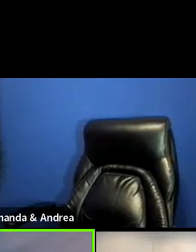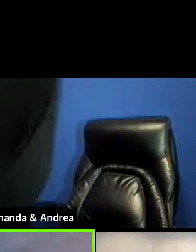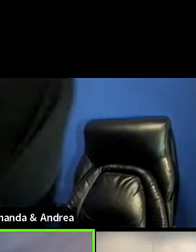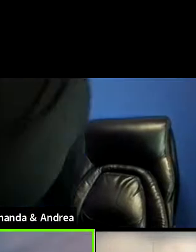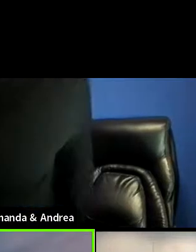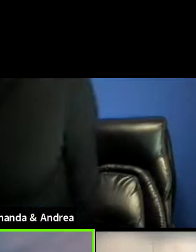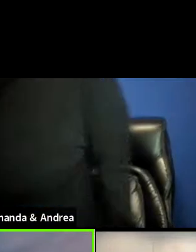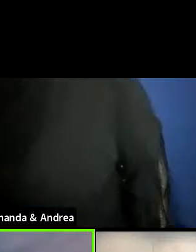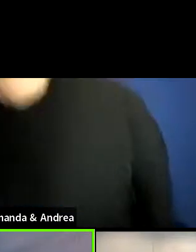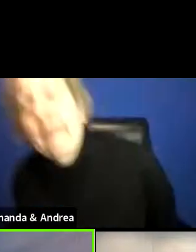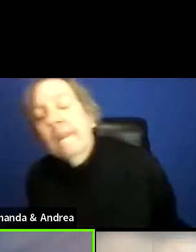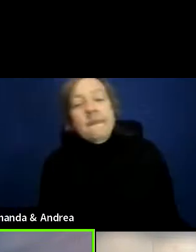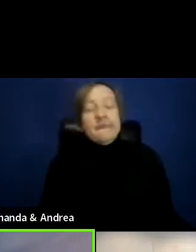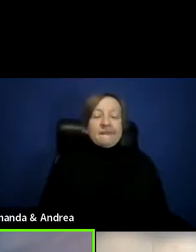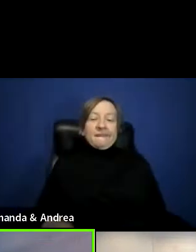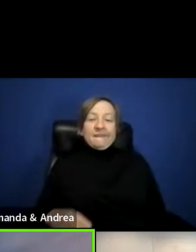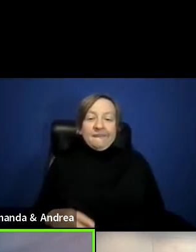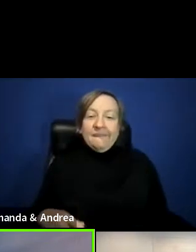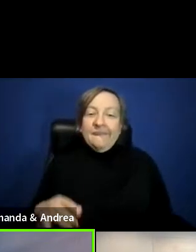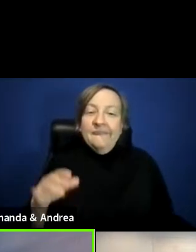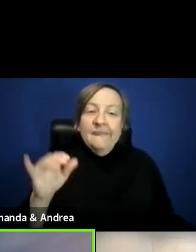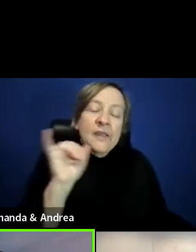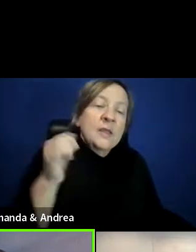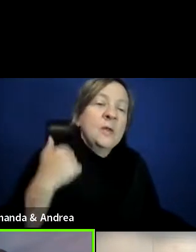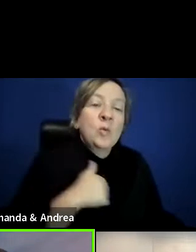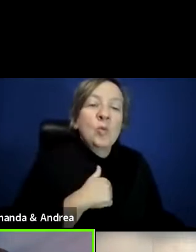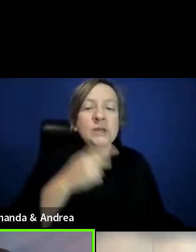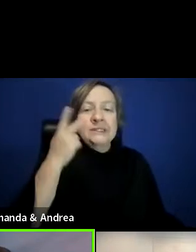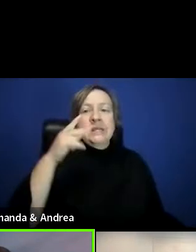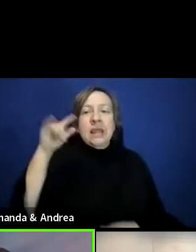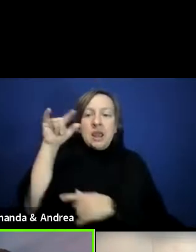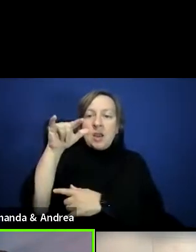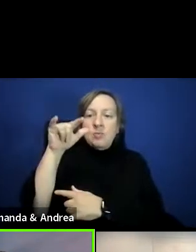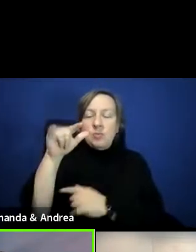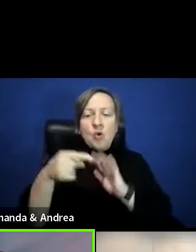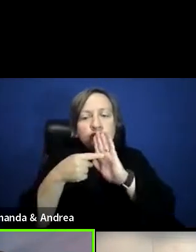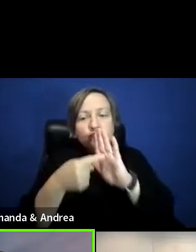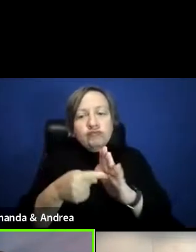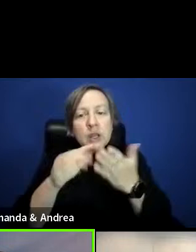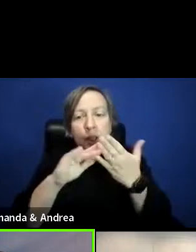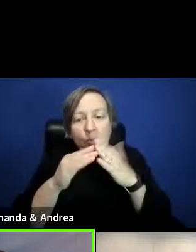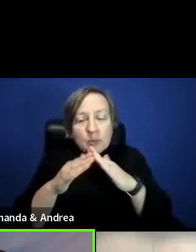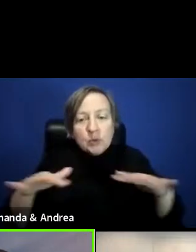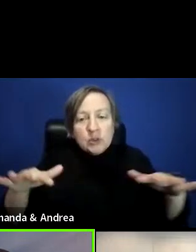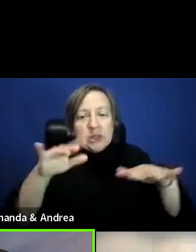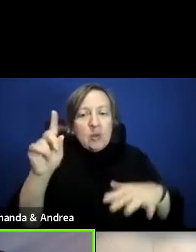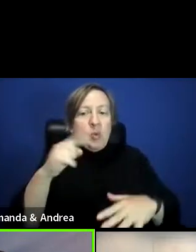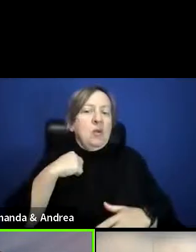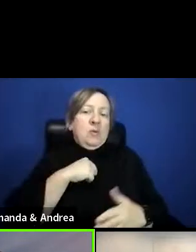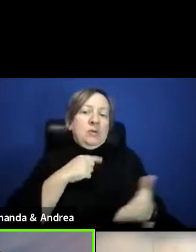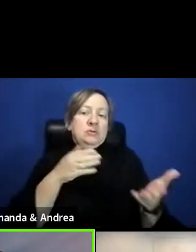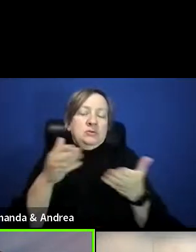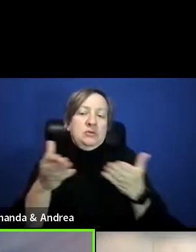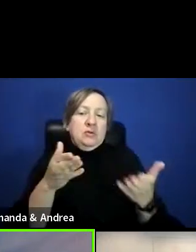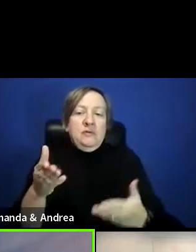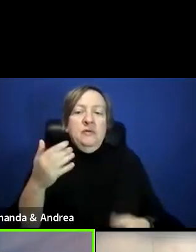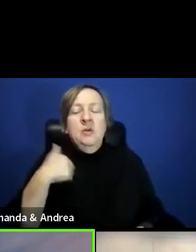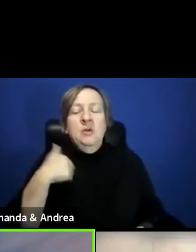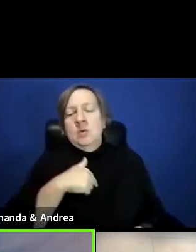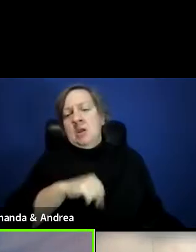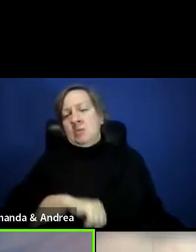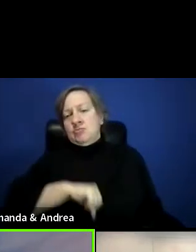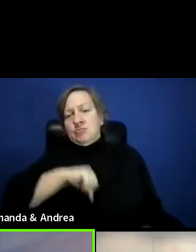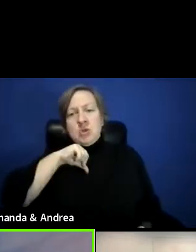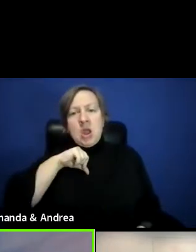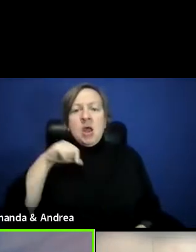Awesome. Well, at PDX, we really see our airport as a reflection of the community that we ultimately serve. And, we're very proud